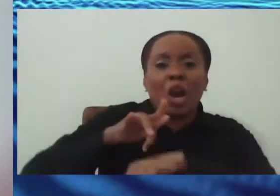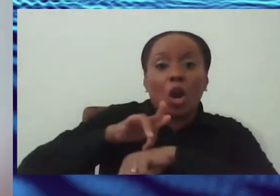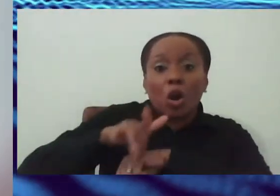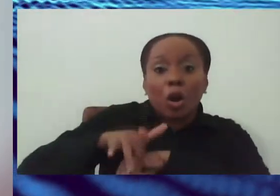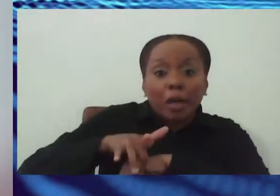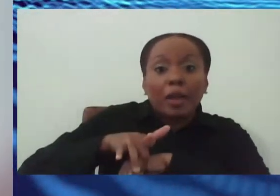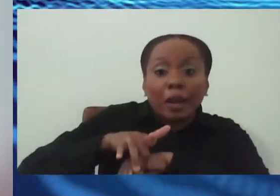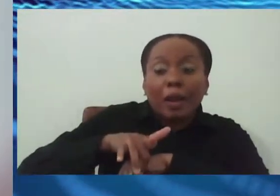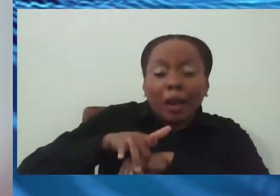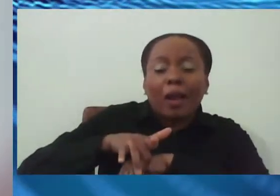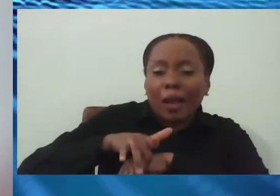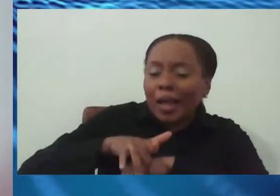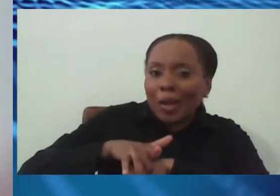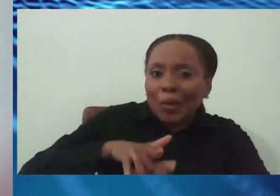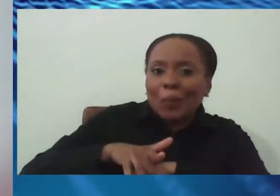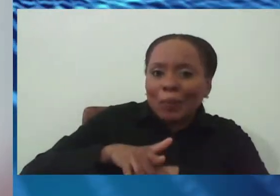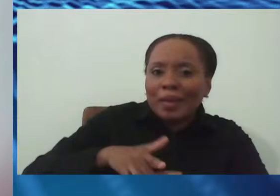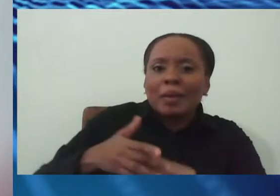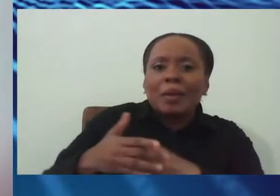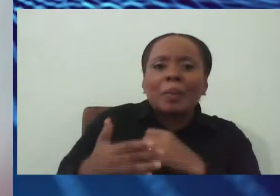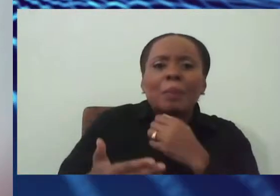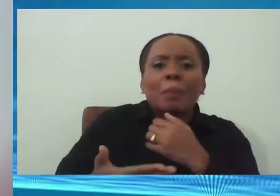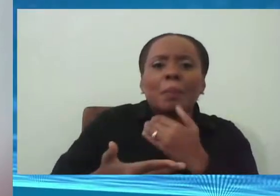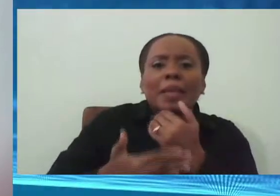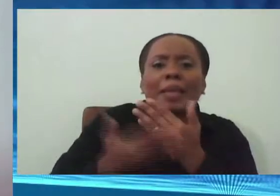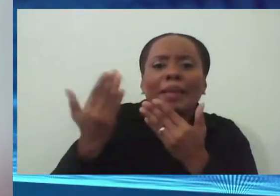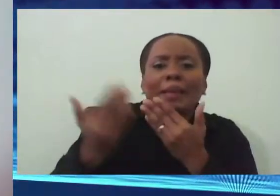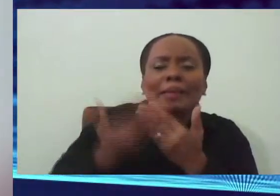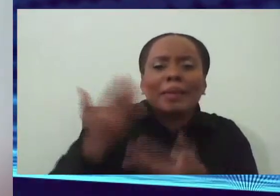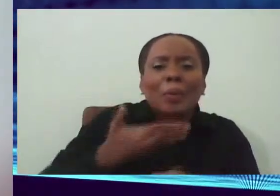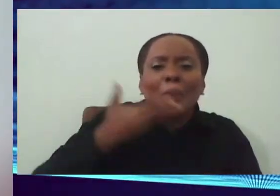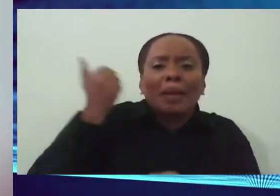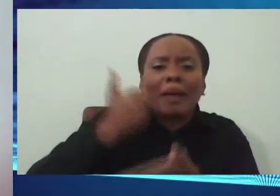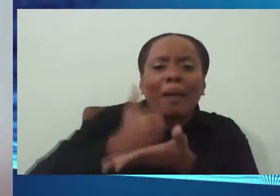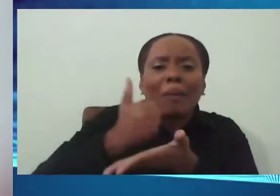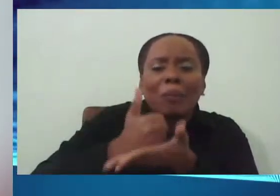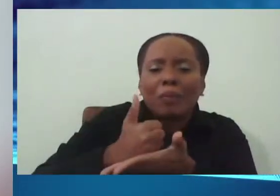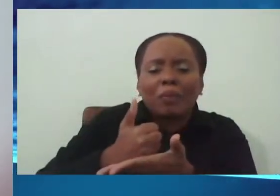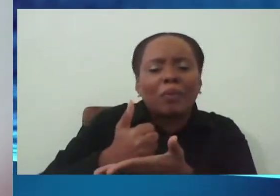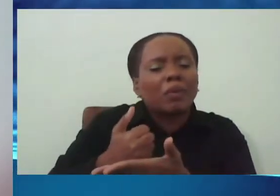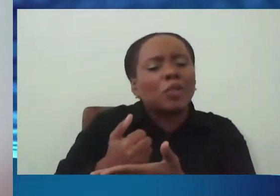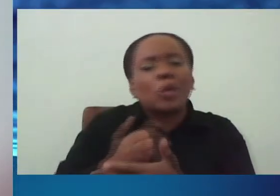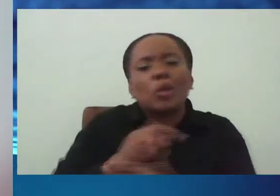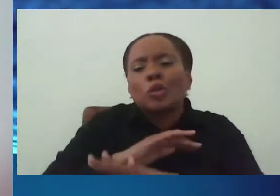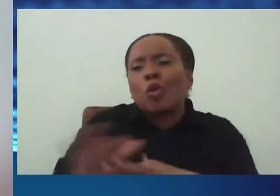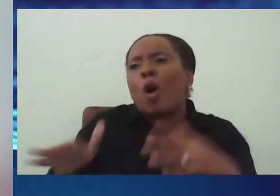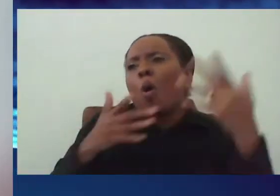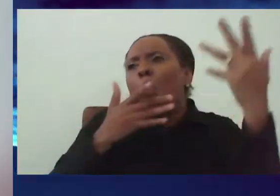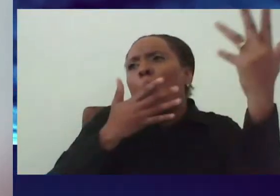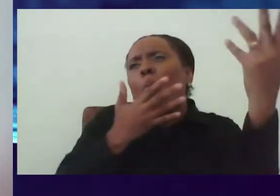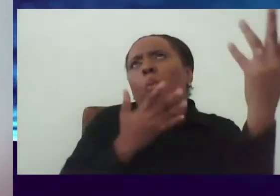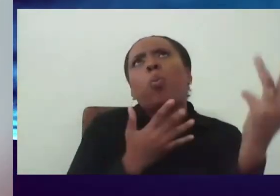outcomes that we would want. So I would certainly encourage persons